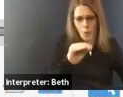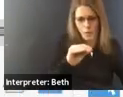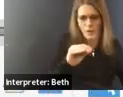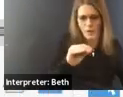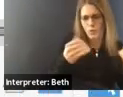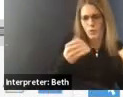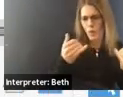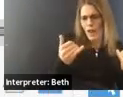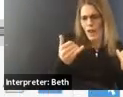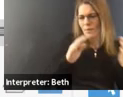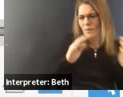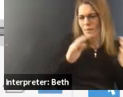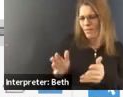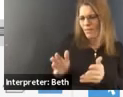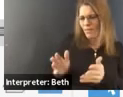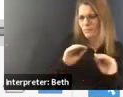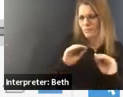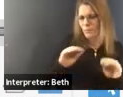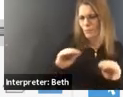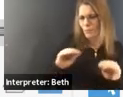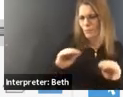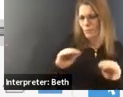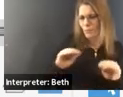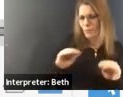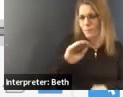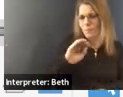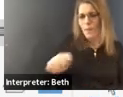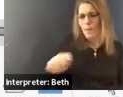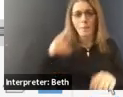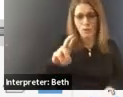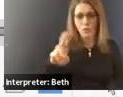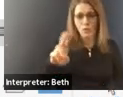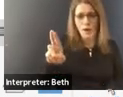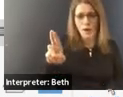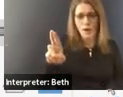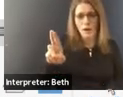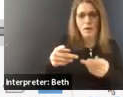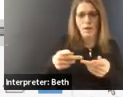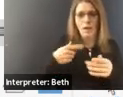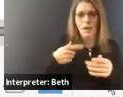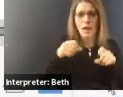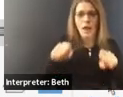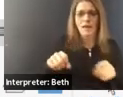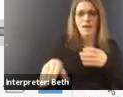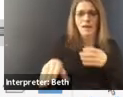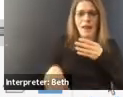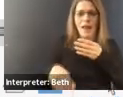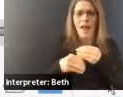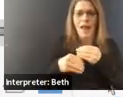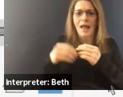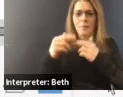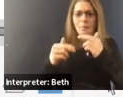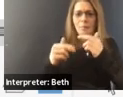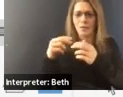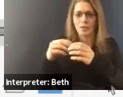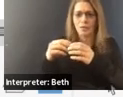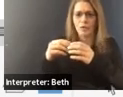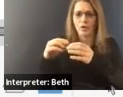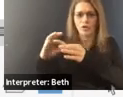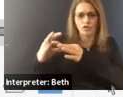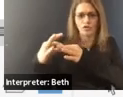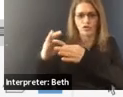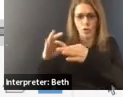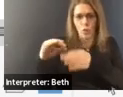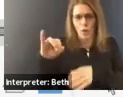position, all I have to do is an as-built joint. And I can say from component to